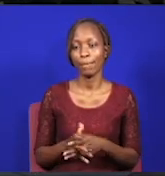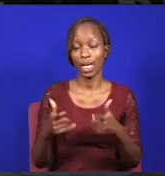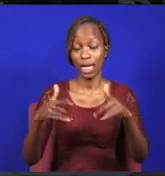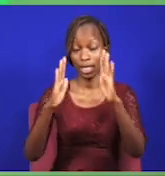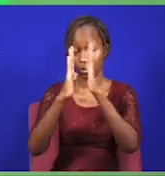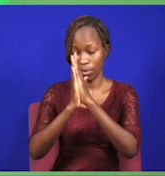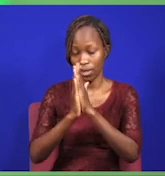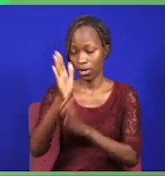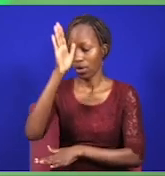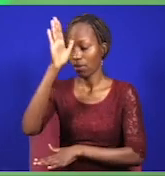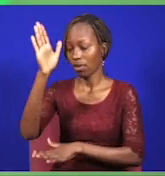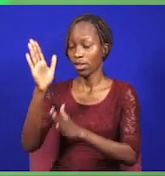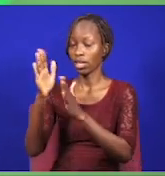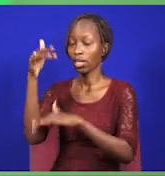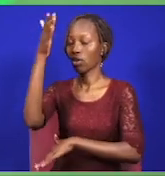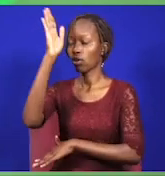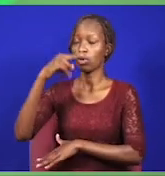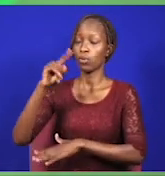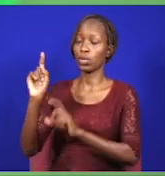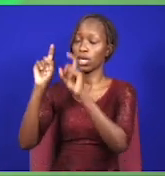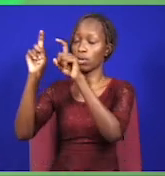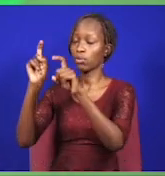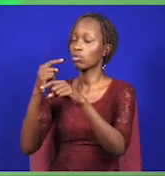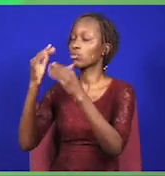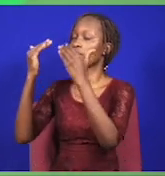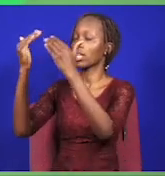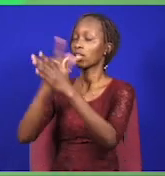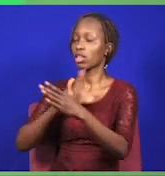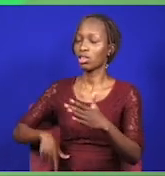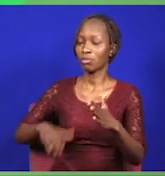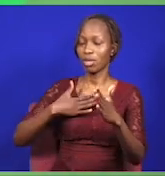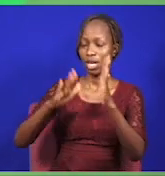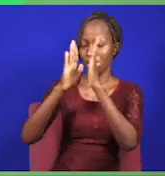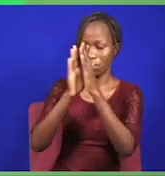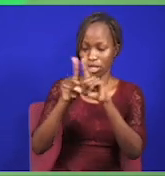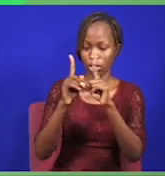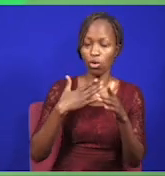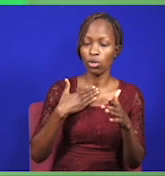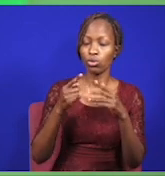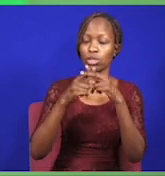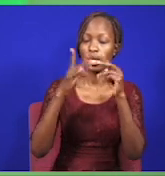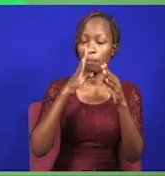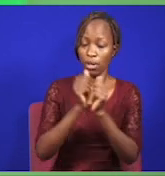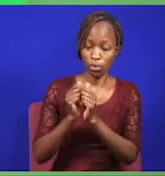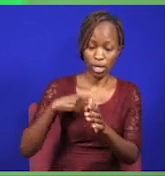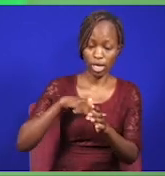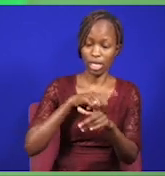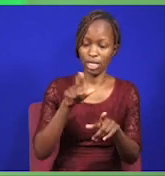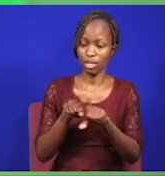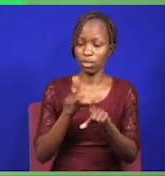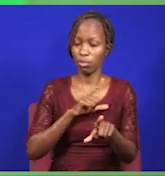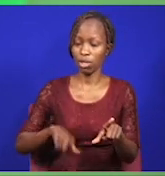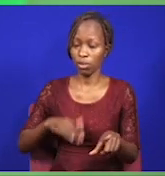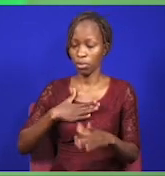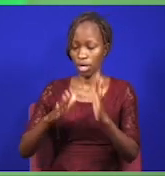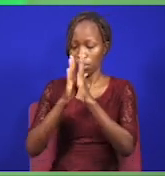Let's pray. Father and our God, we come before you, God, saying thank you. Lord, I pray, as you're going to start, be with us. Even, Lord, I pray,